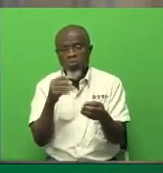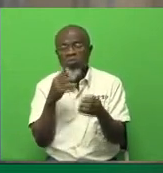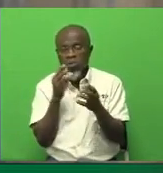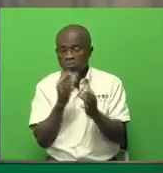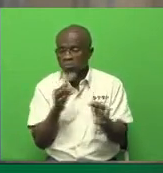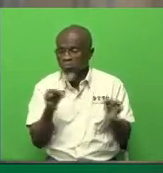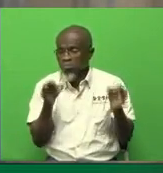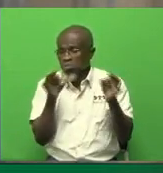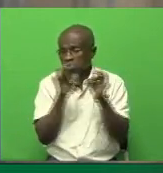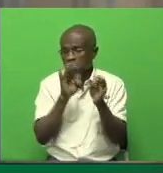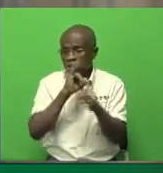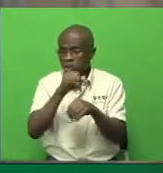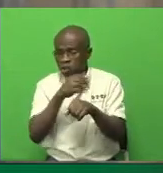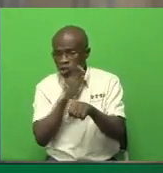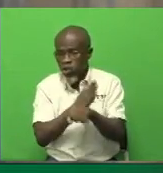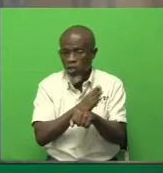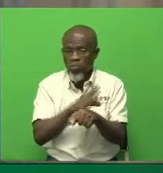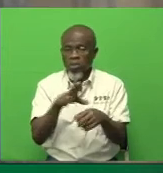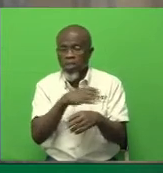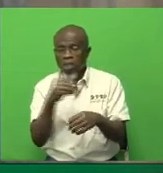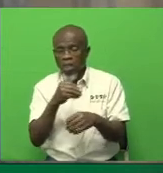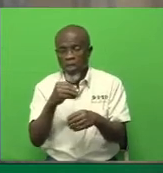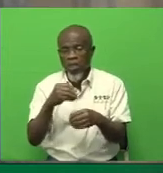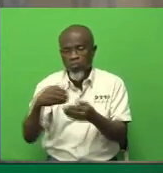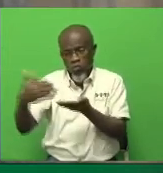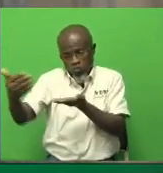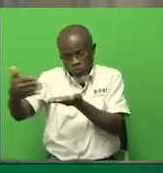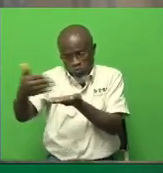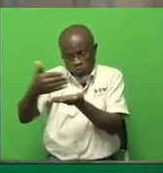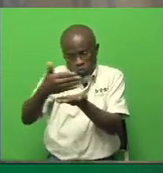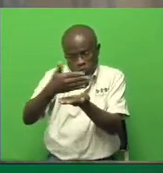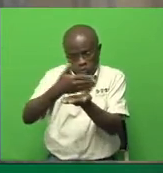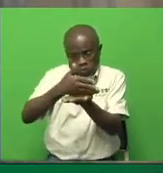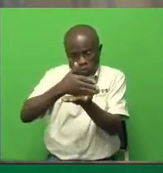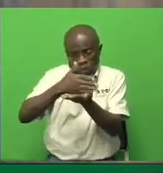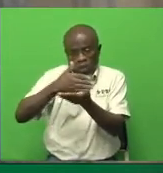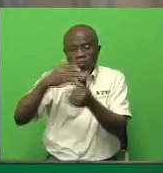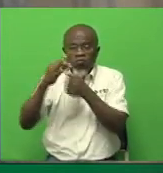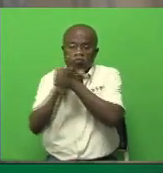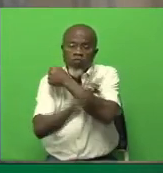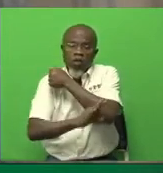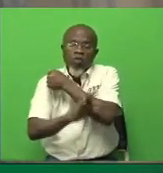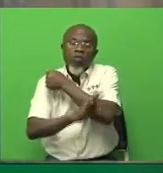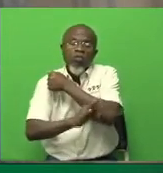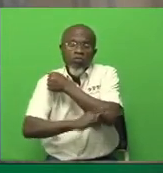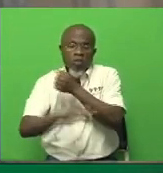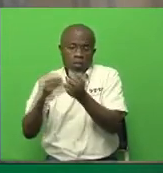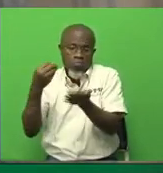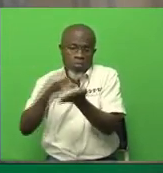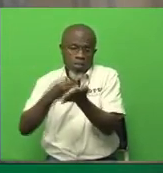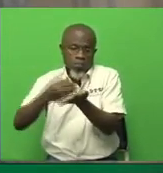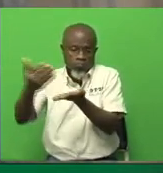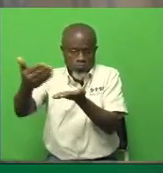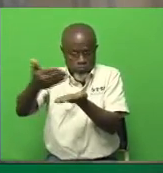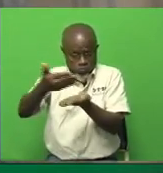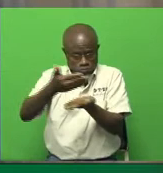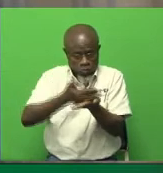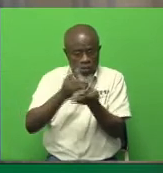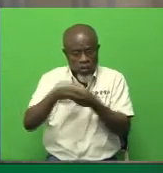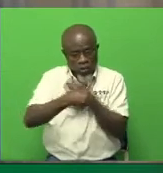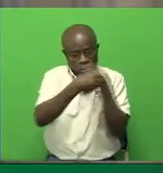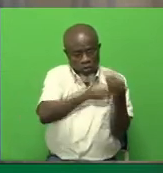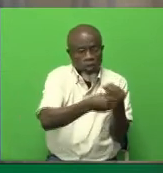of course we will gain uh for Forex for exchange revenue and to continue to contribute to the treasury